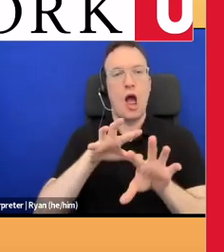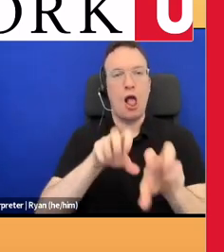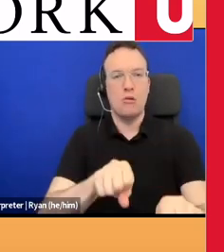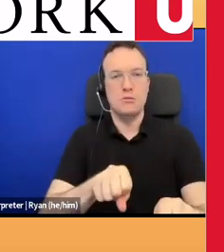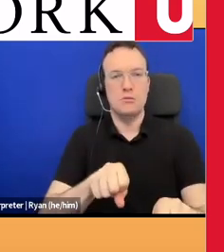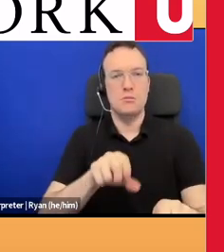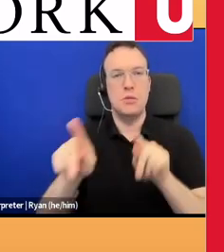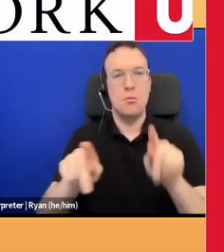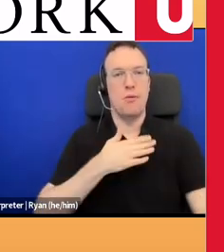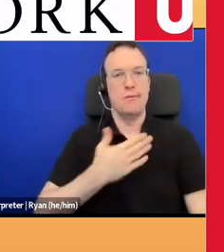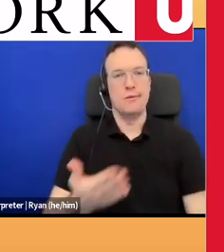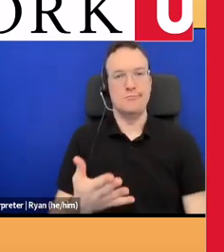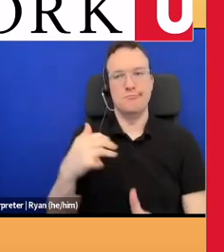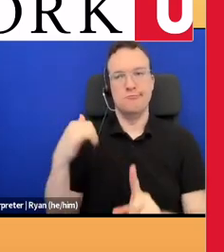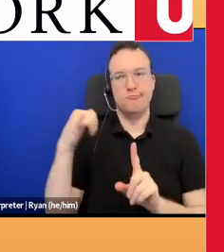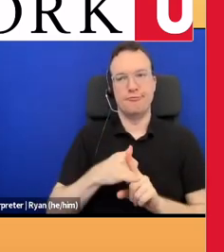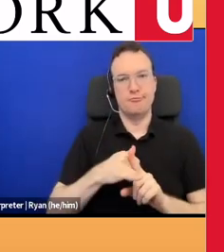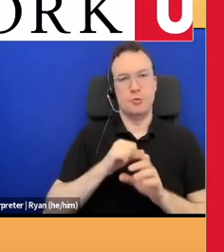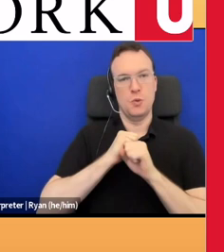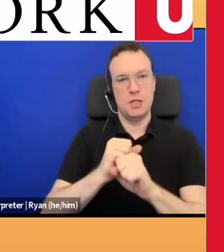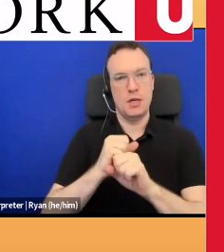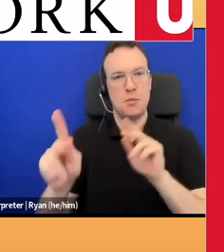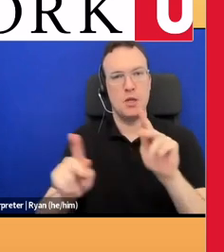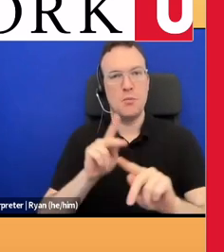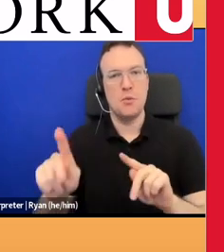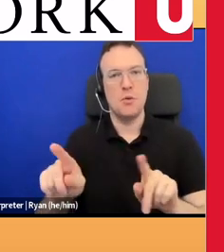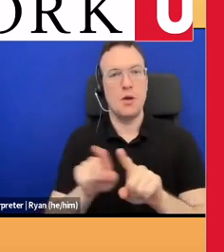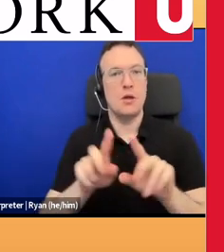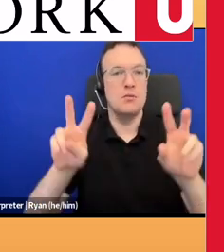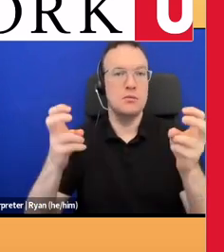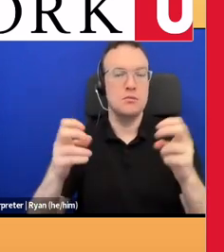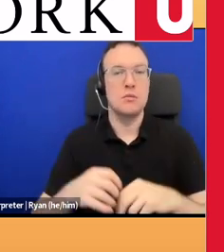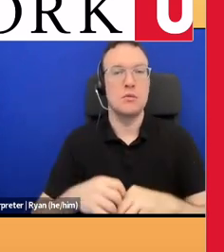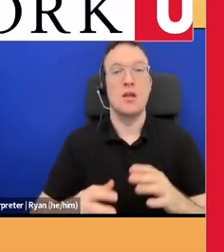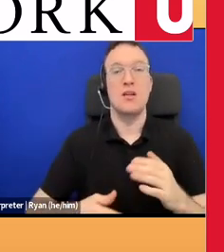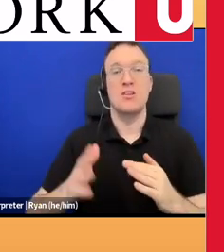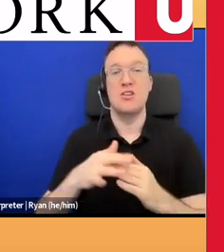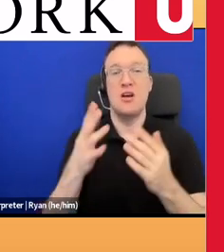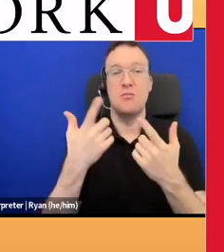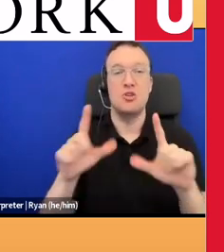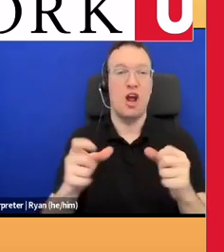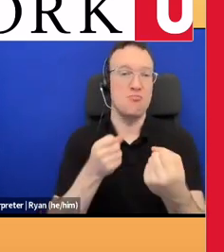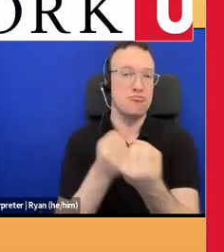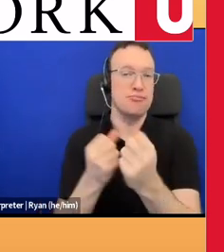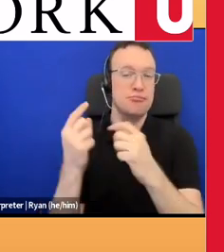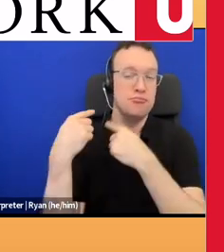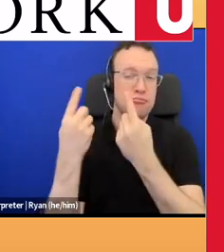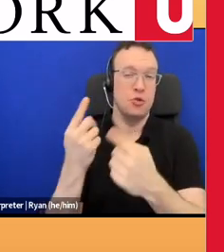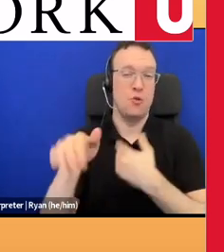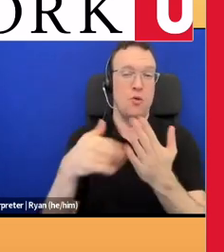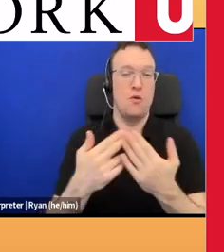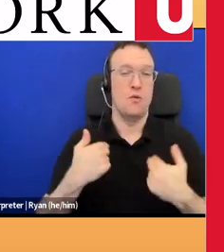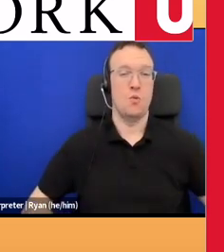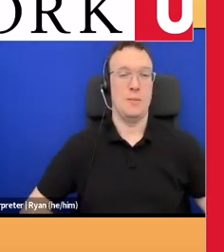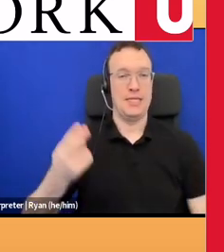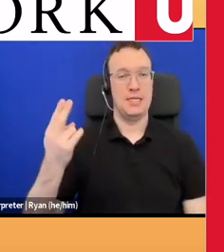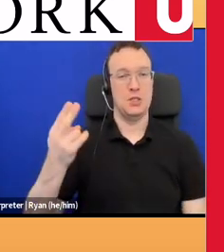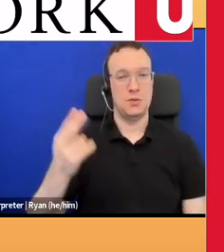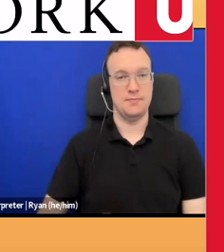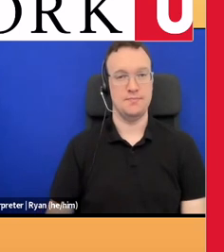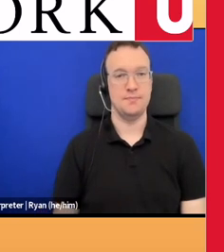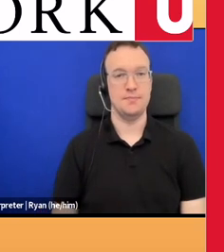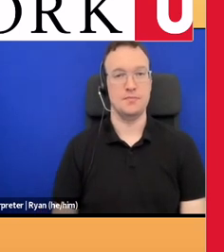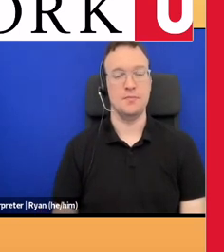confine themselves in order to protect others as, quote, the greatest display of solidarity in human history. In